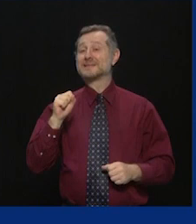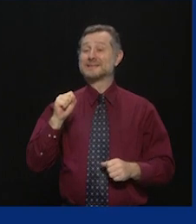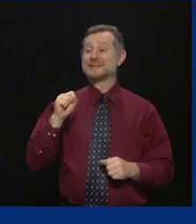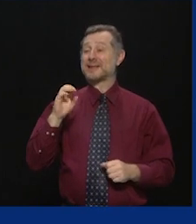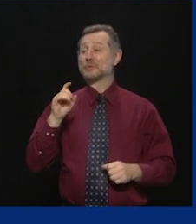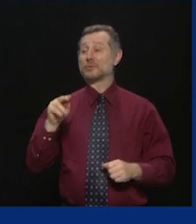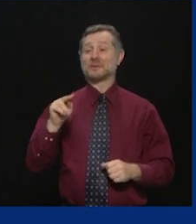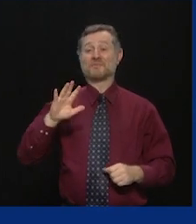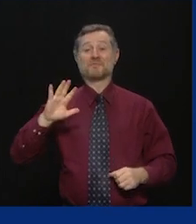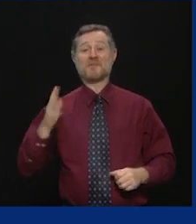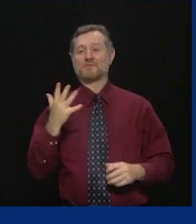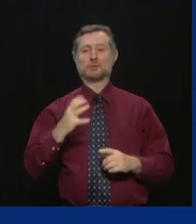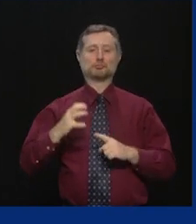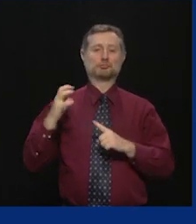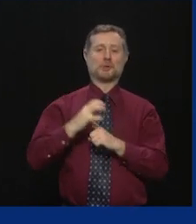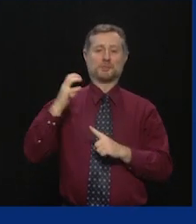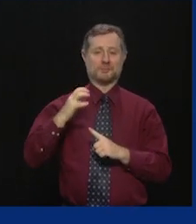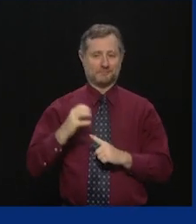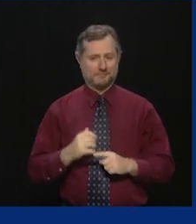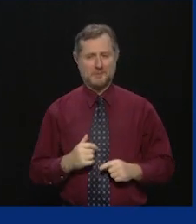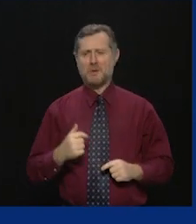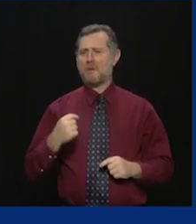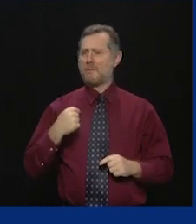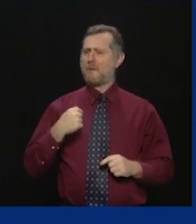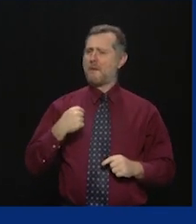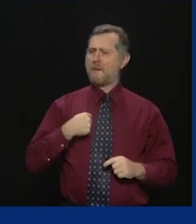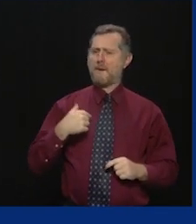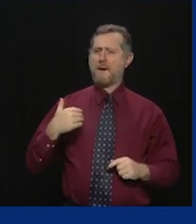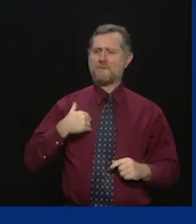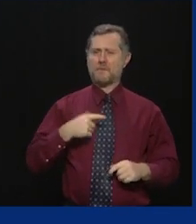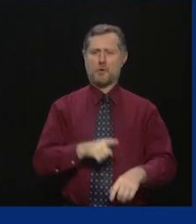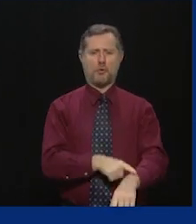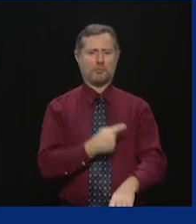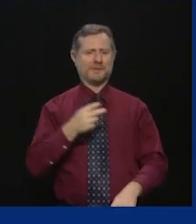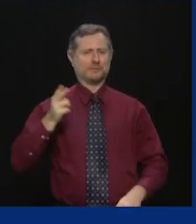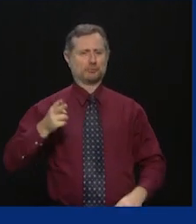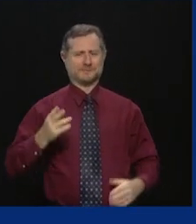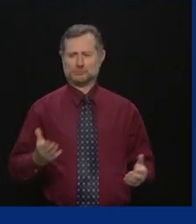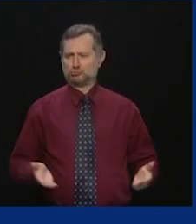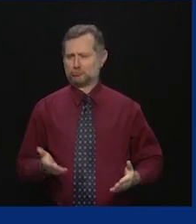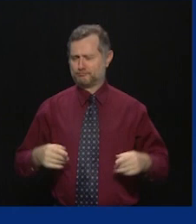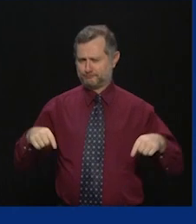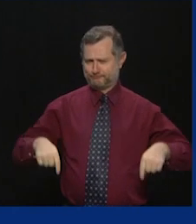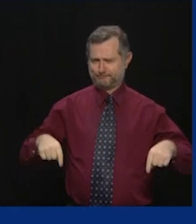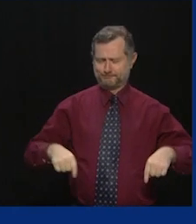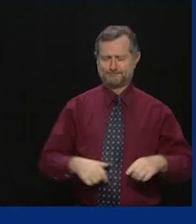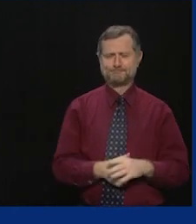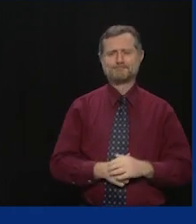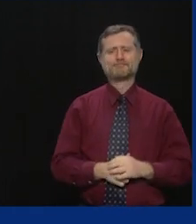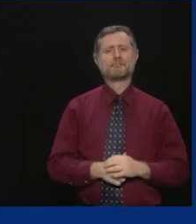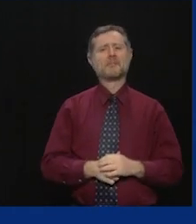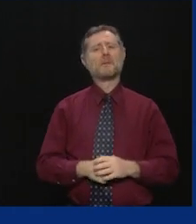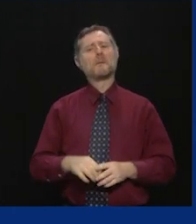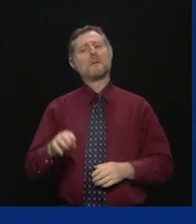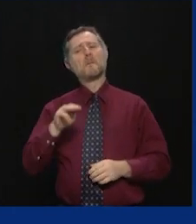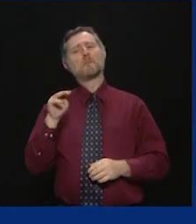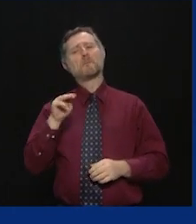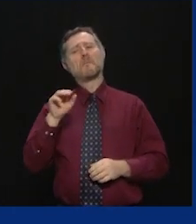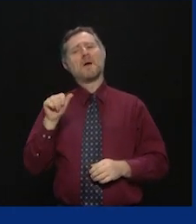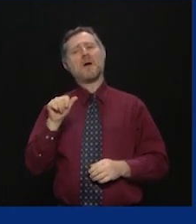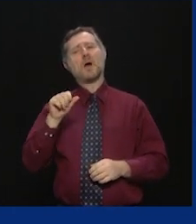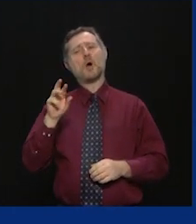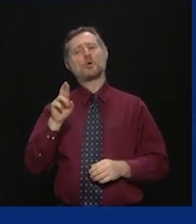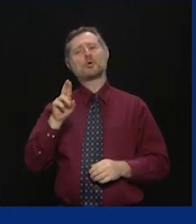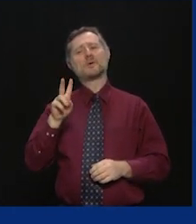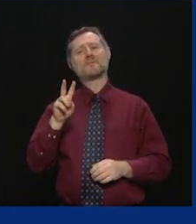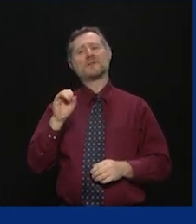shorter back then. Obviously, going to our company, Marvin Sands founded this organization in